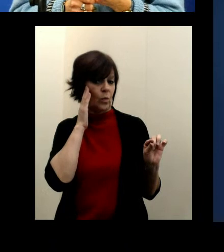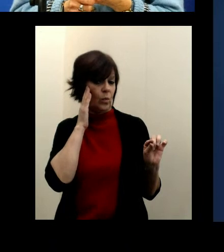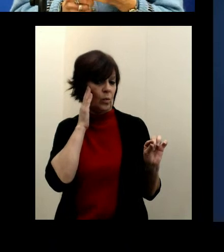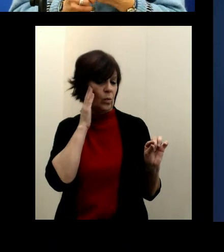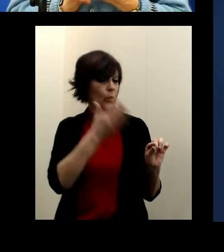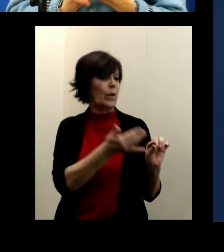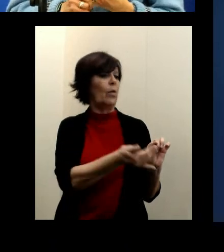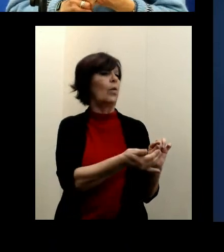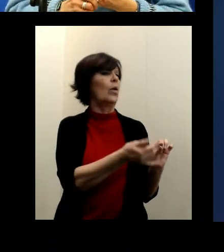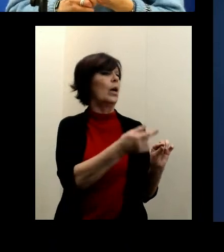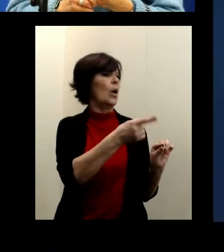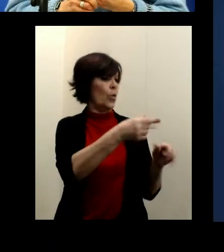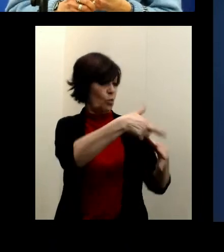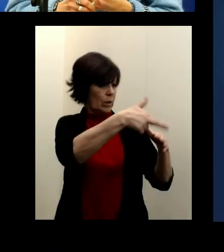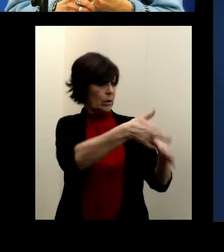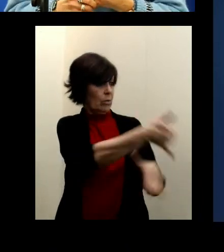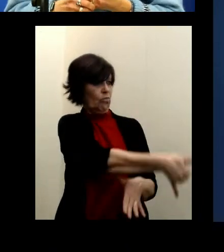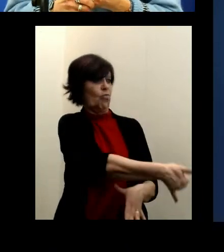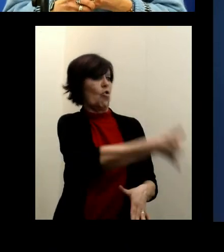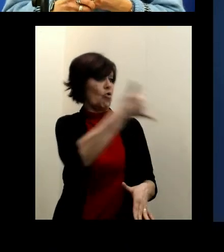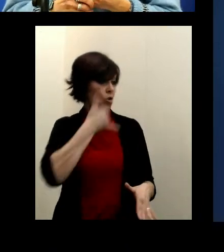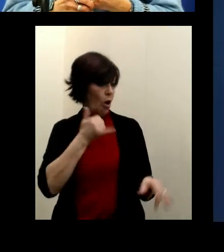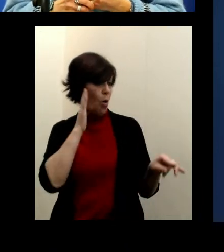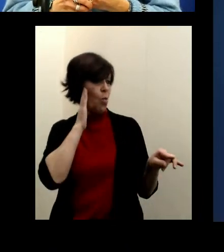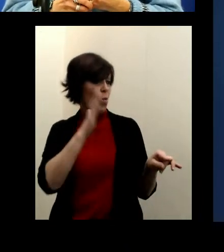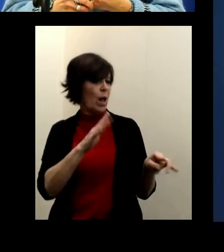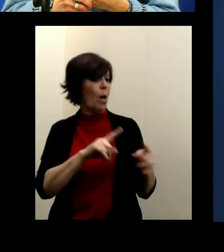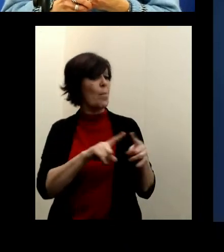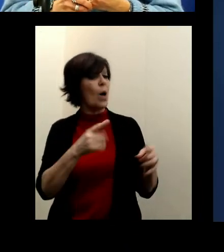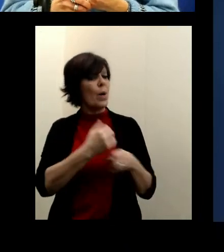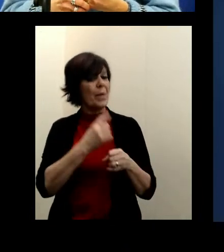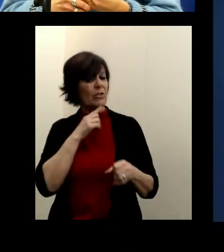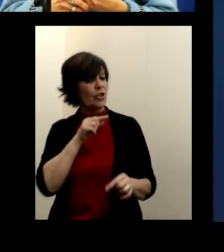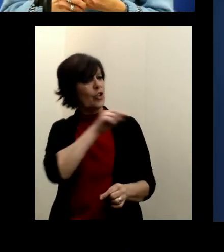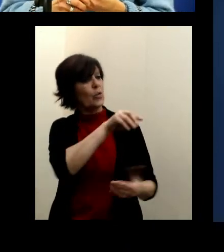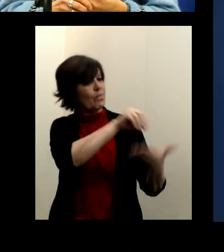test results, and you also want to make sure that they are reporting their